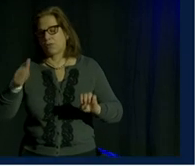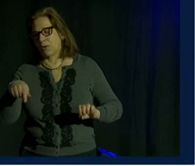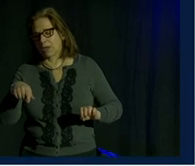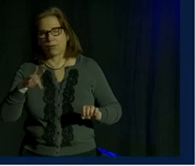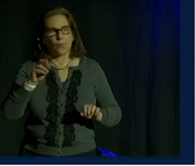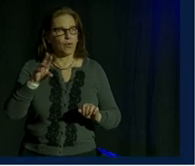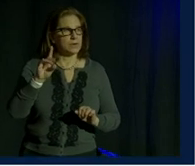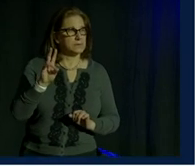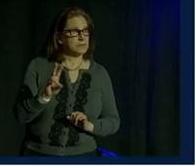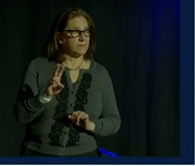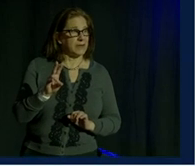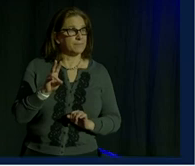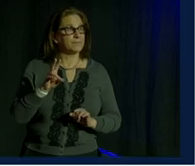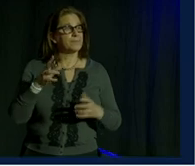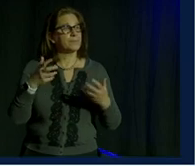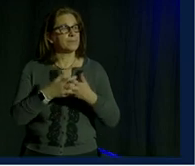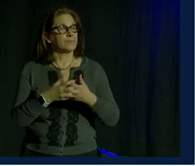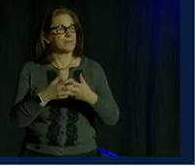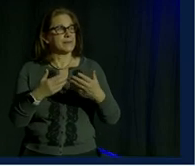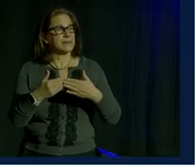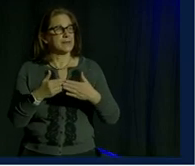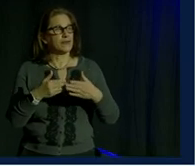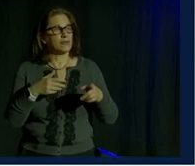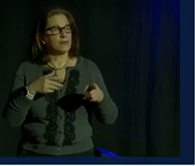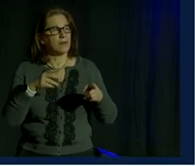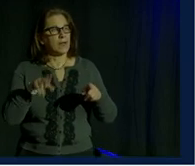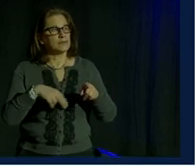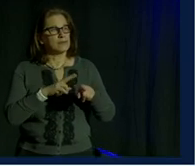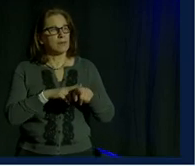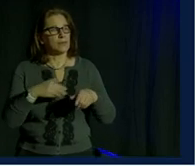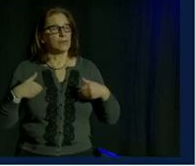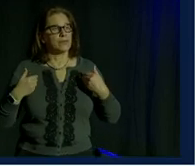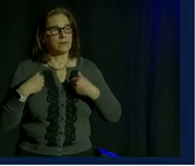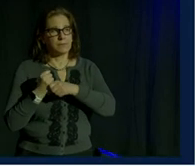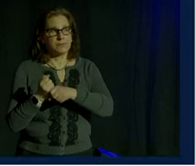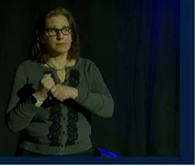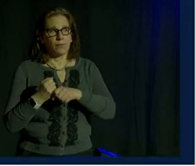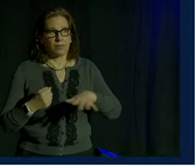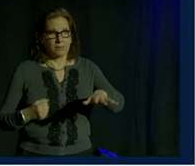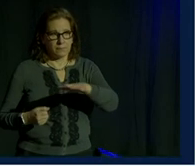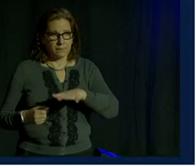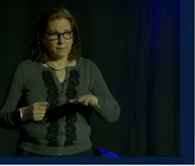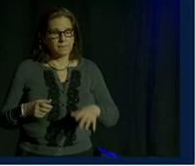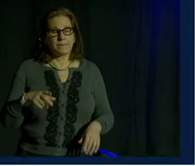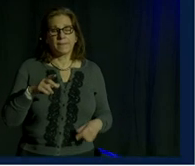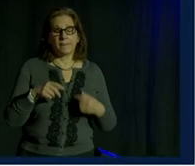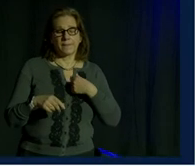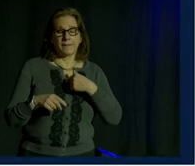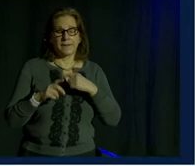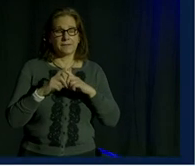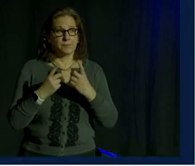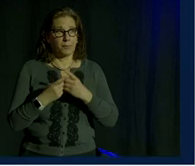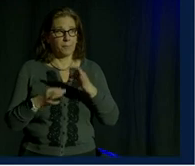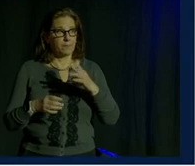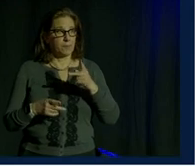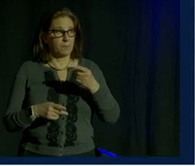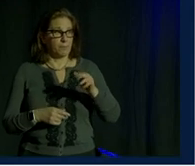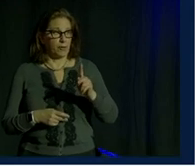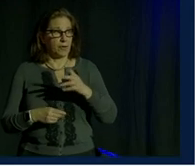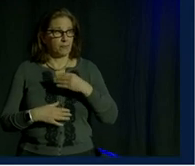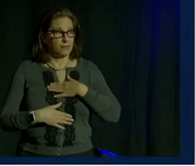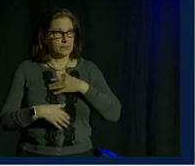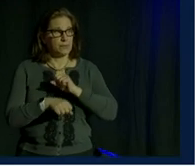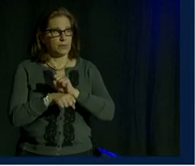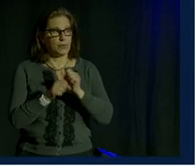7, adjacent to the Nationals Youth Baseball Academy. DPR is working with Quinn Evans and Perkins